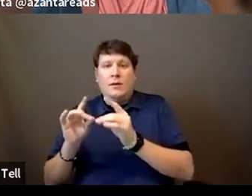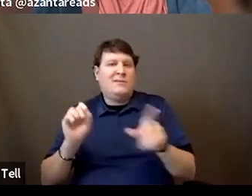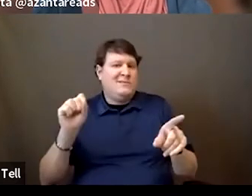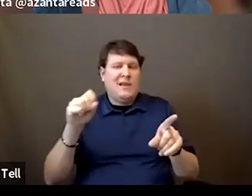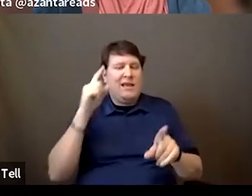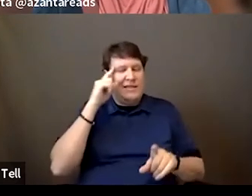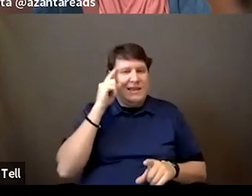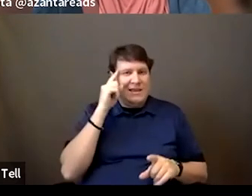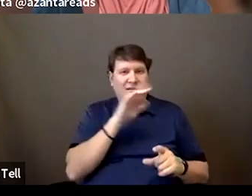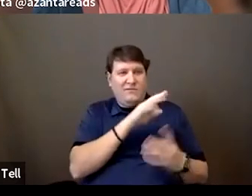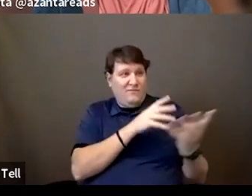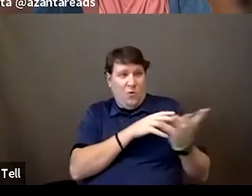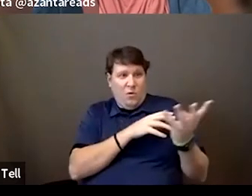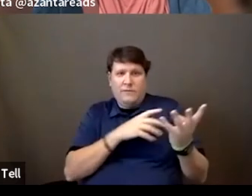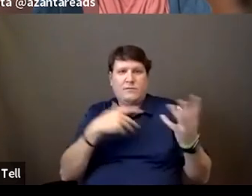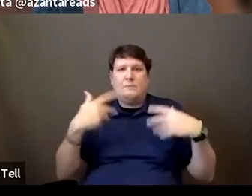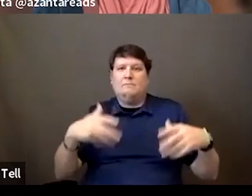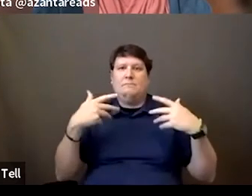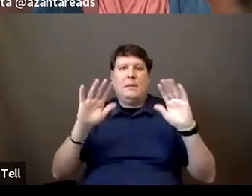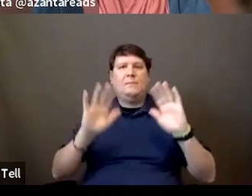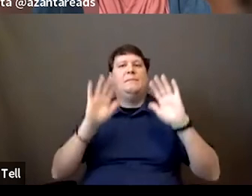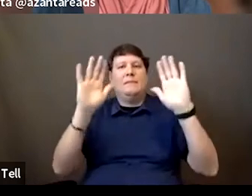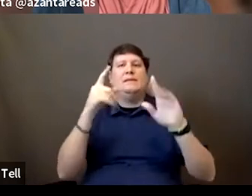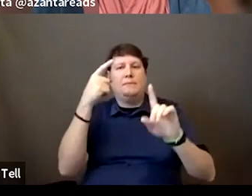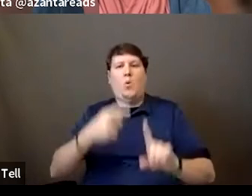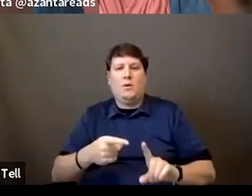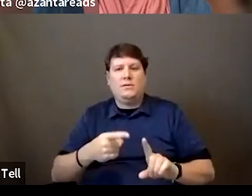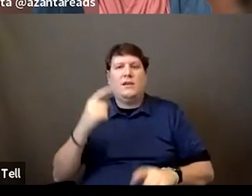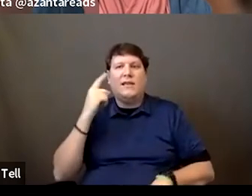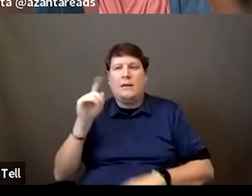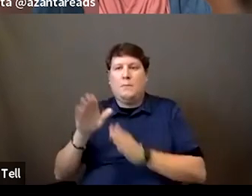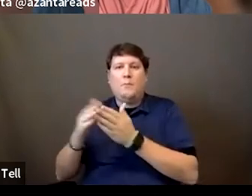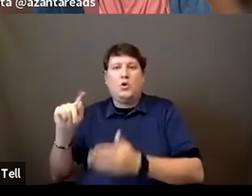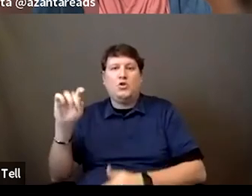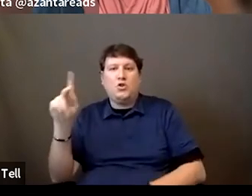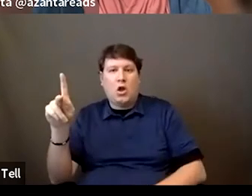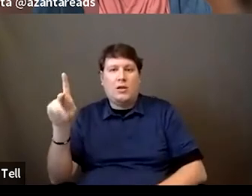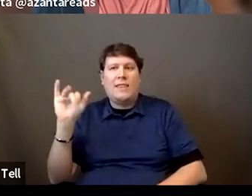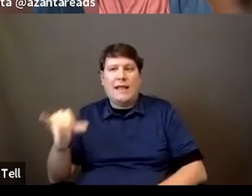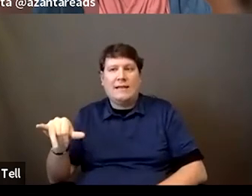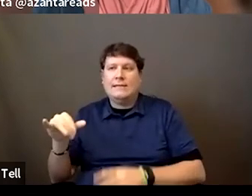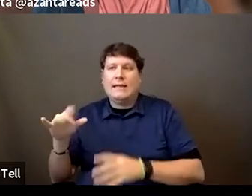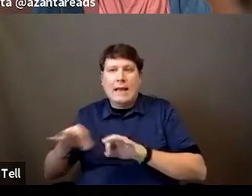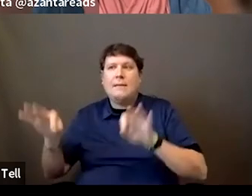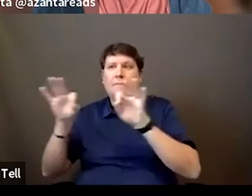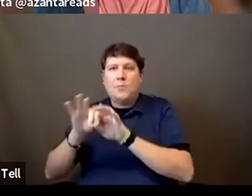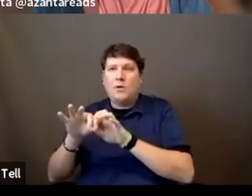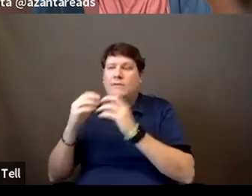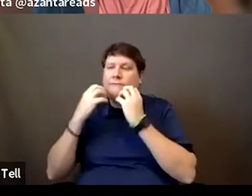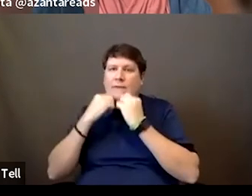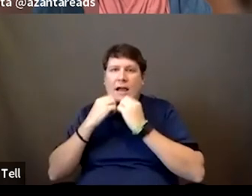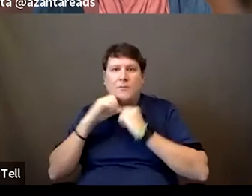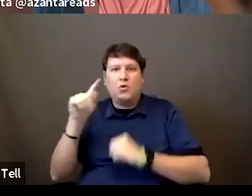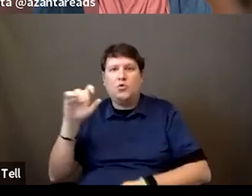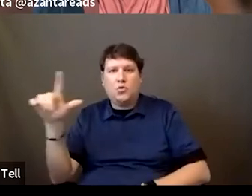to follow up and add that BookTok is a very powerful marketing tool that publishers should utilize